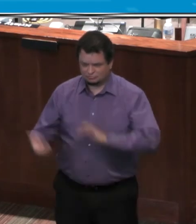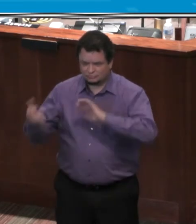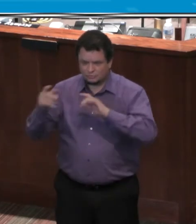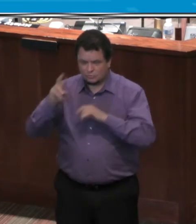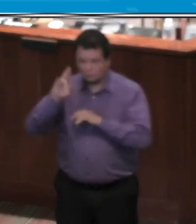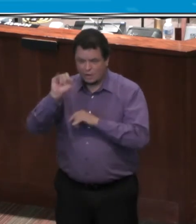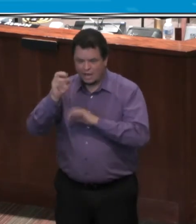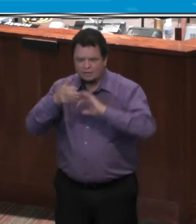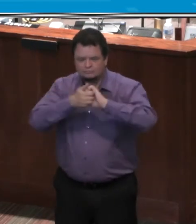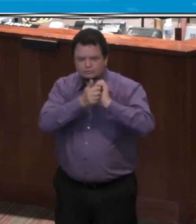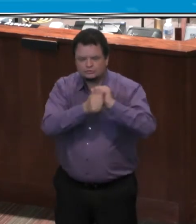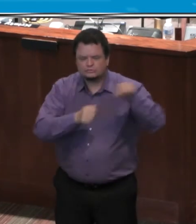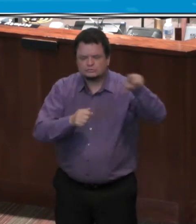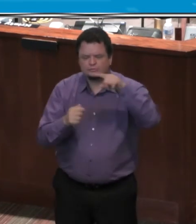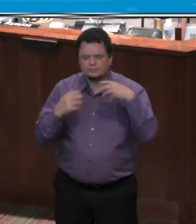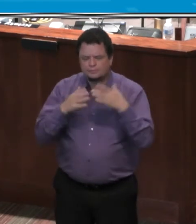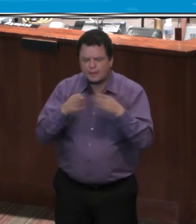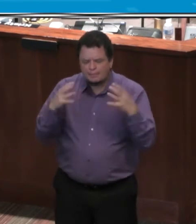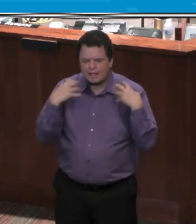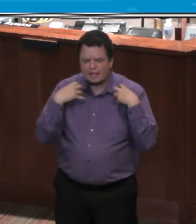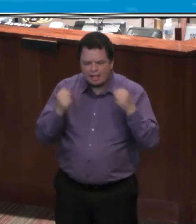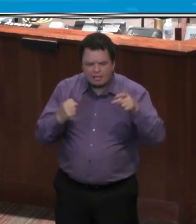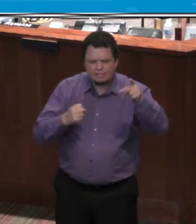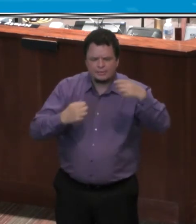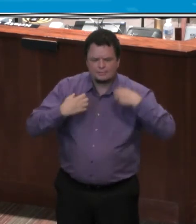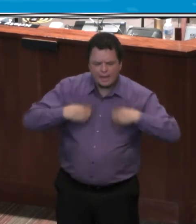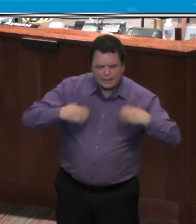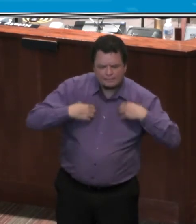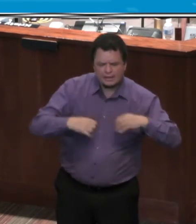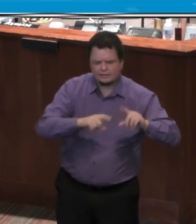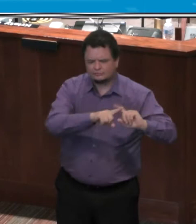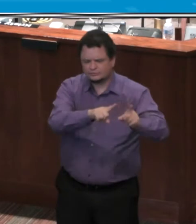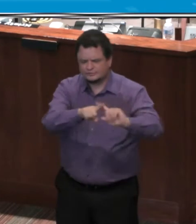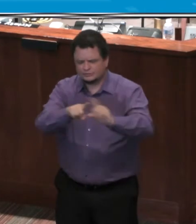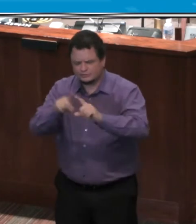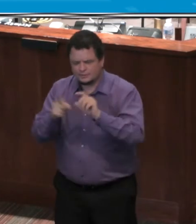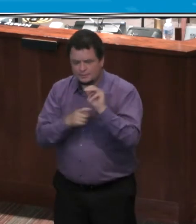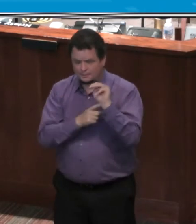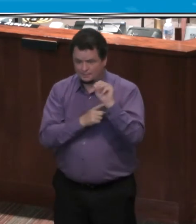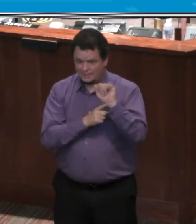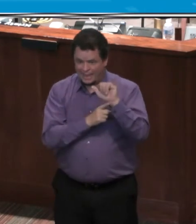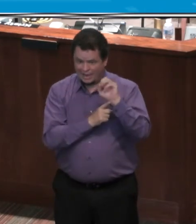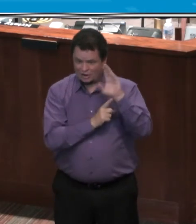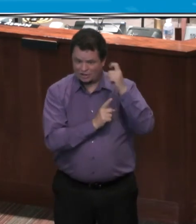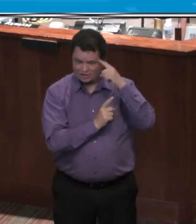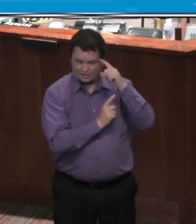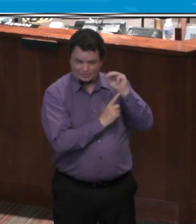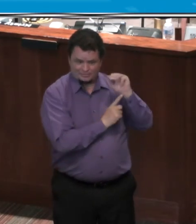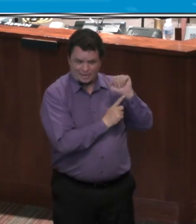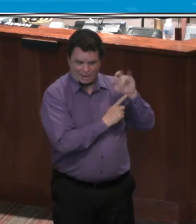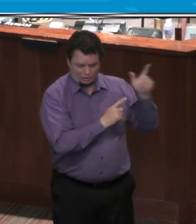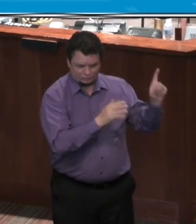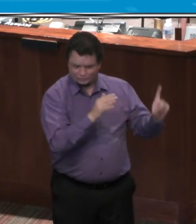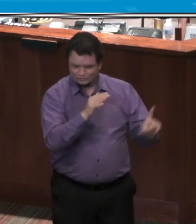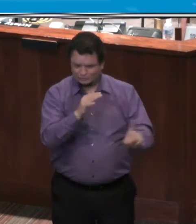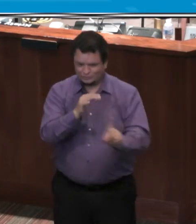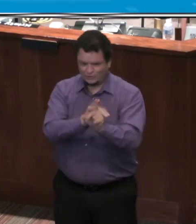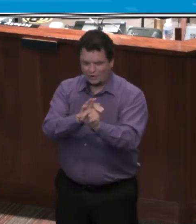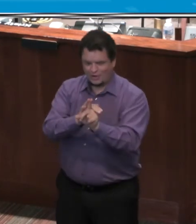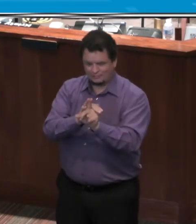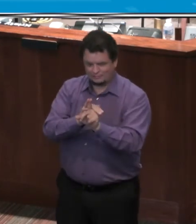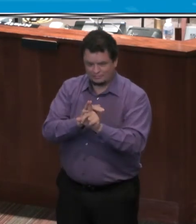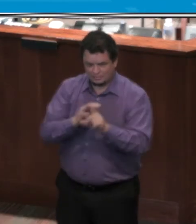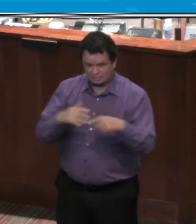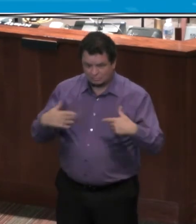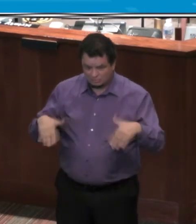mayor showed up, and it was just a celebration. And at its peak, there were 10,000 people there. And that was